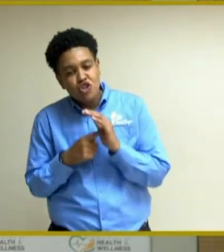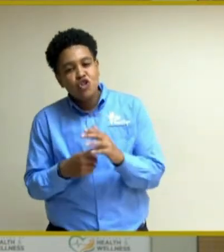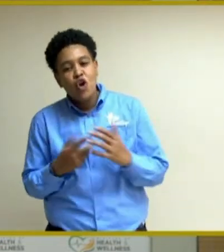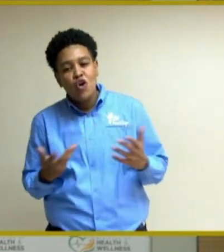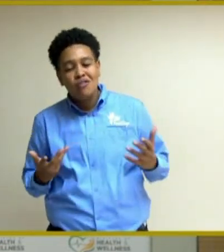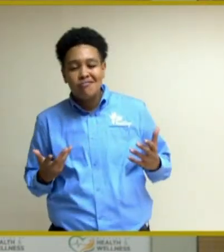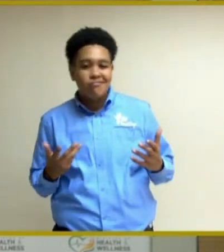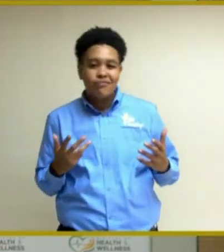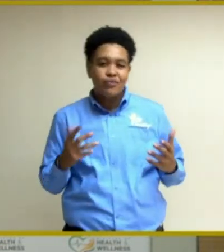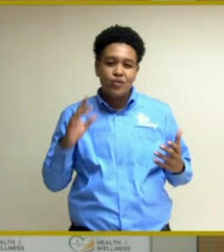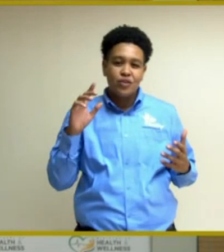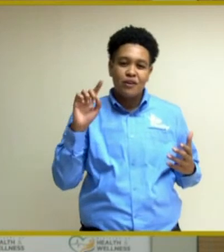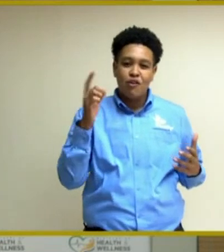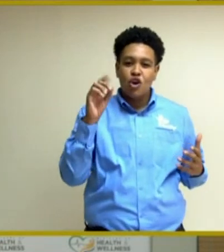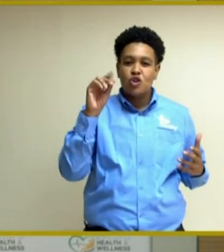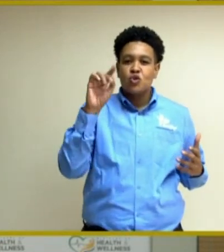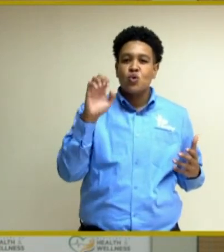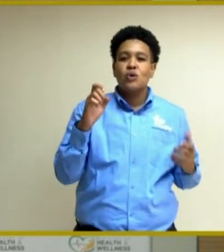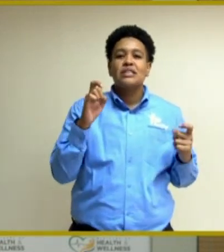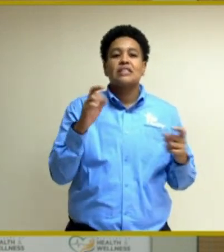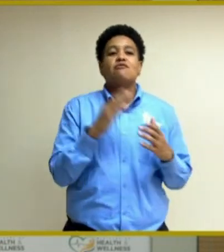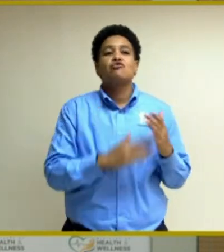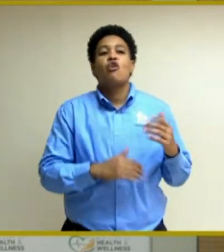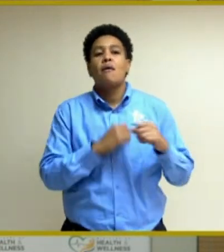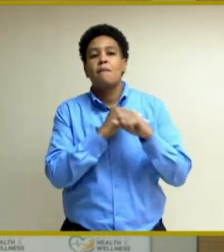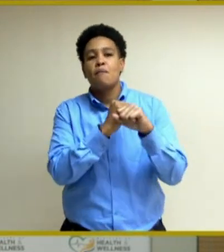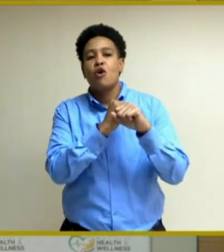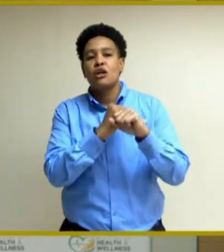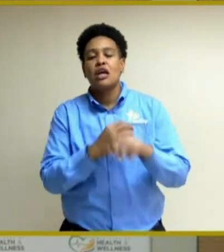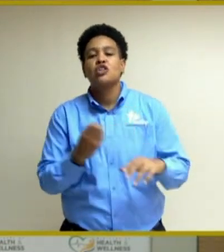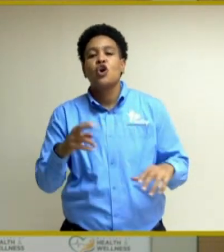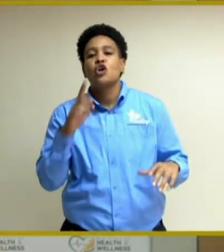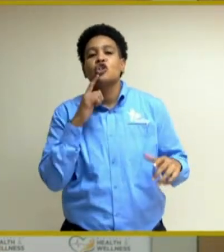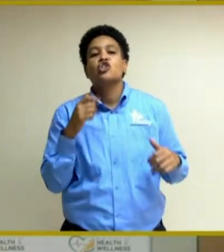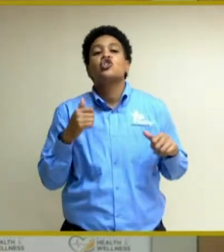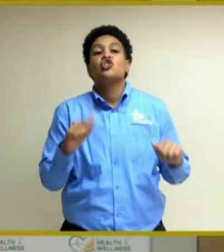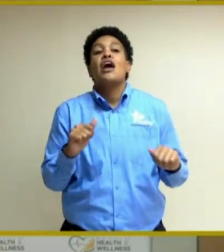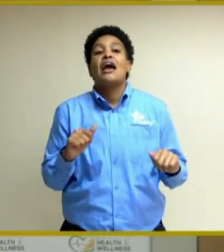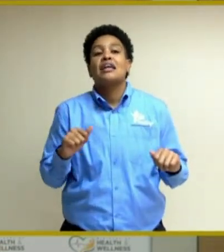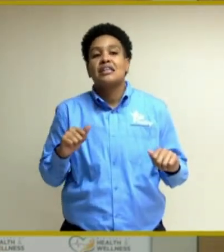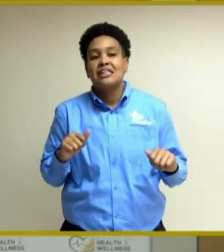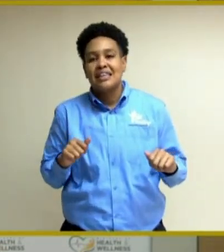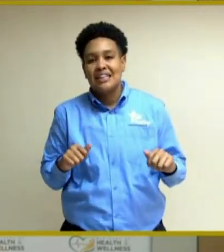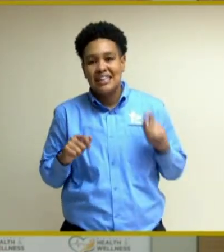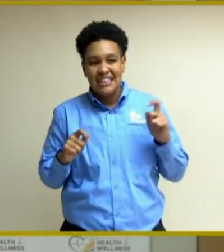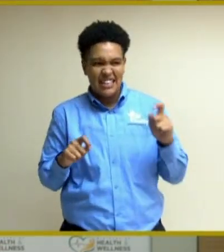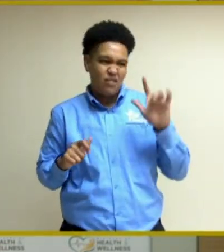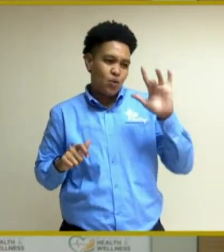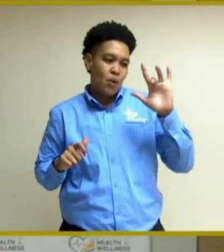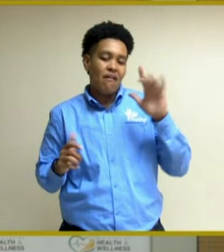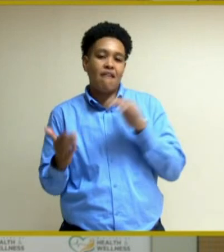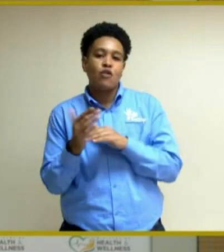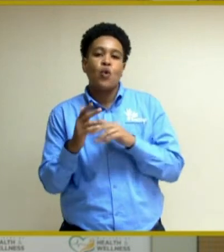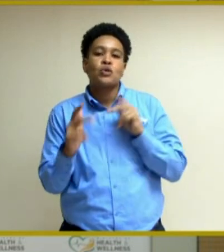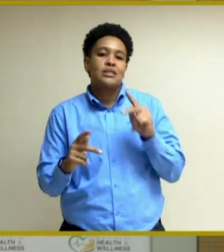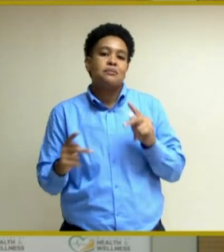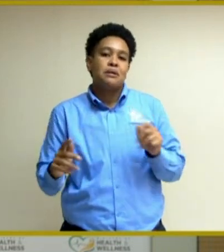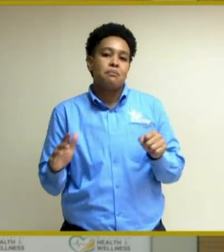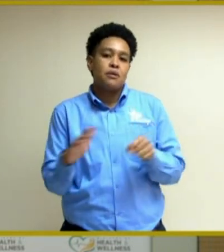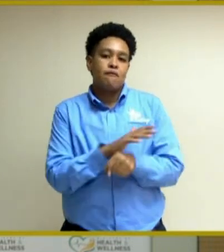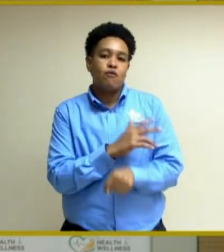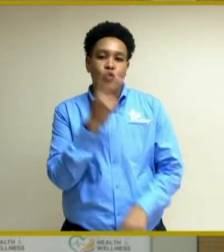you know, dose 1 does give some amount of protection, or are you trying to give 25,000 people the